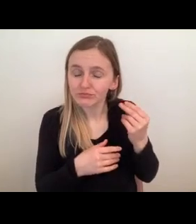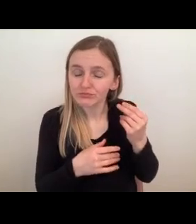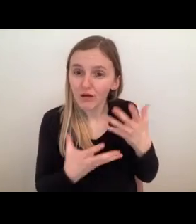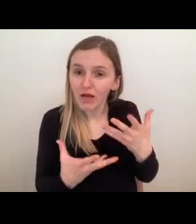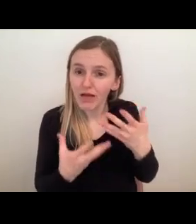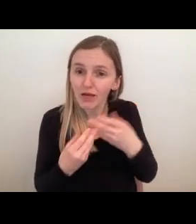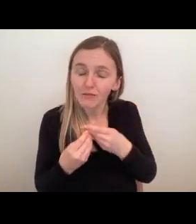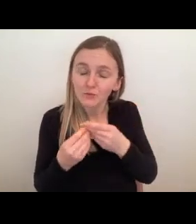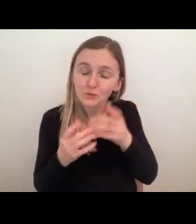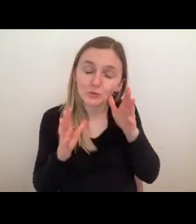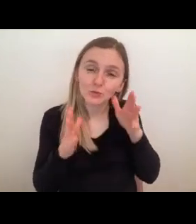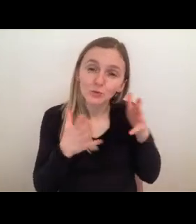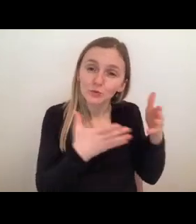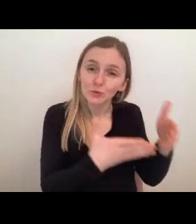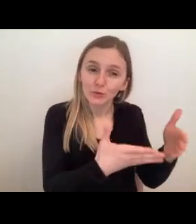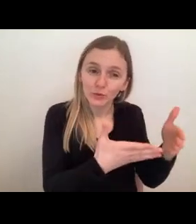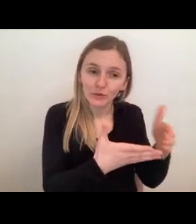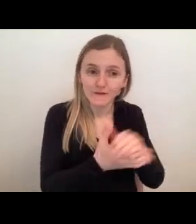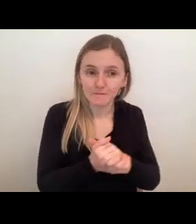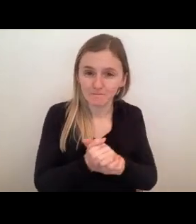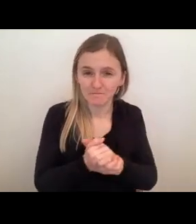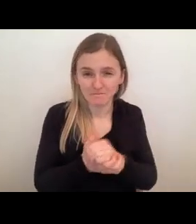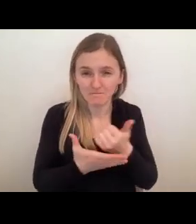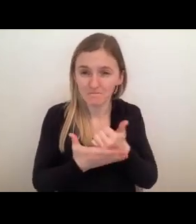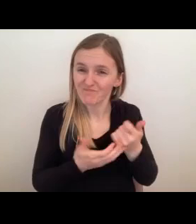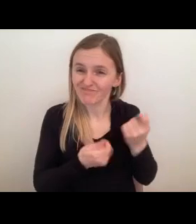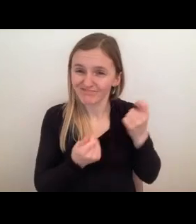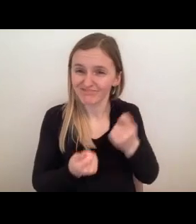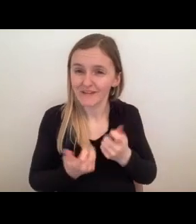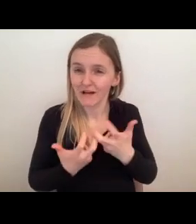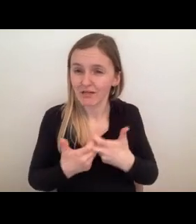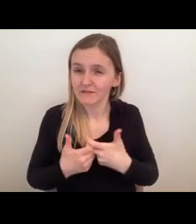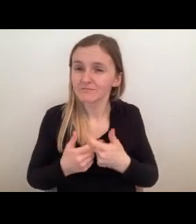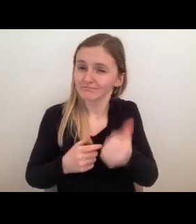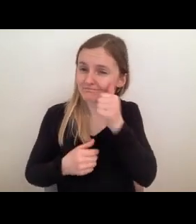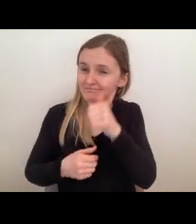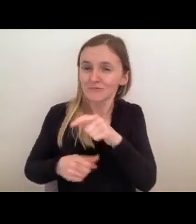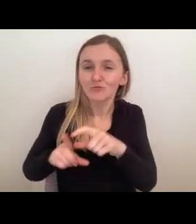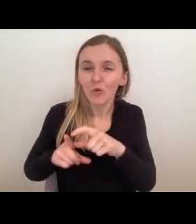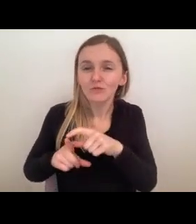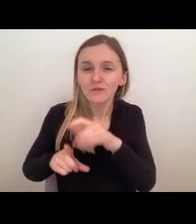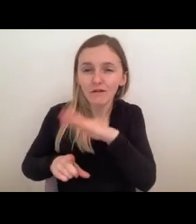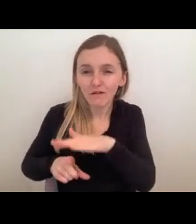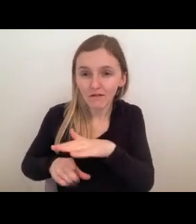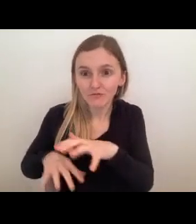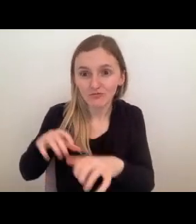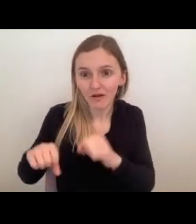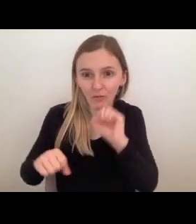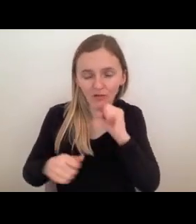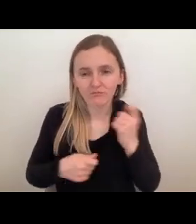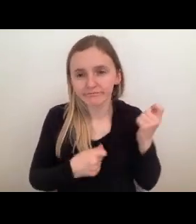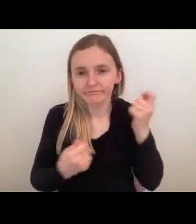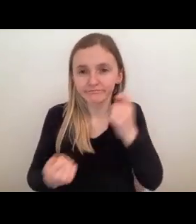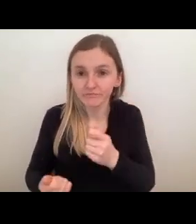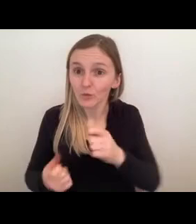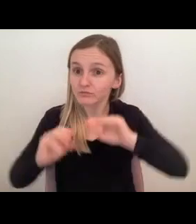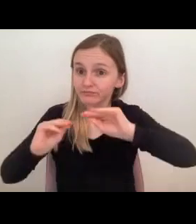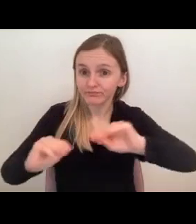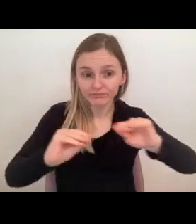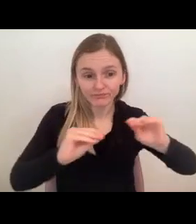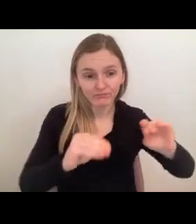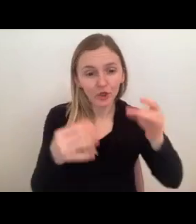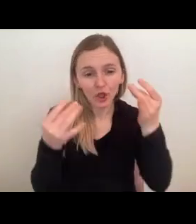use technology if we go somewhere that I know my little girl's going to struggle. And then also teaching yoga or